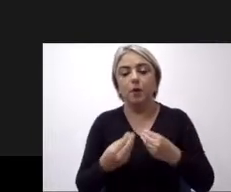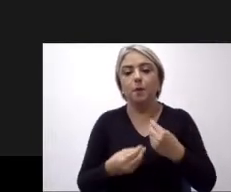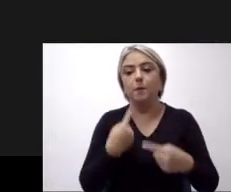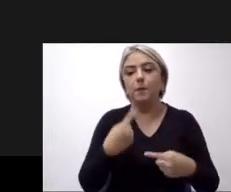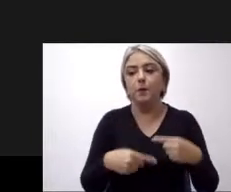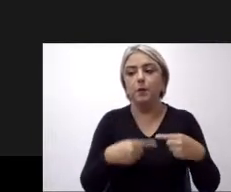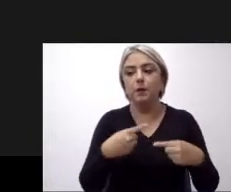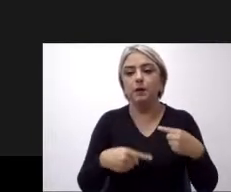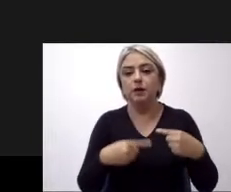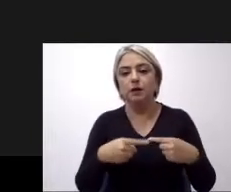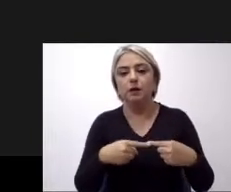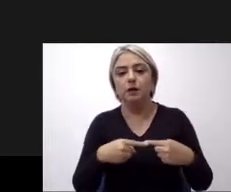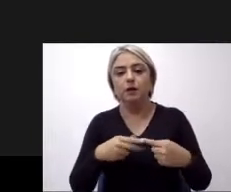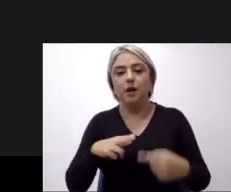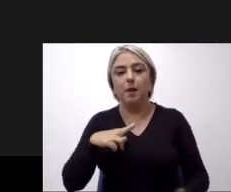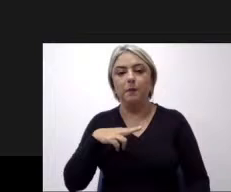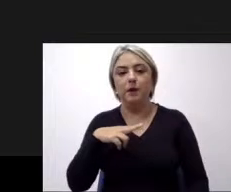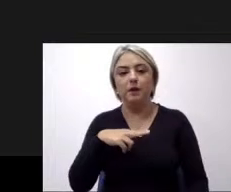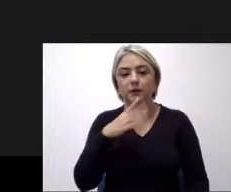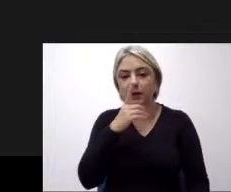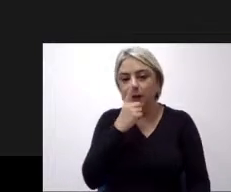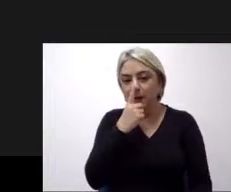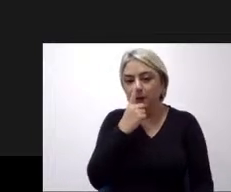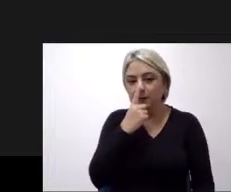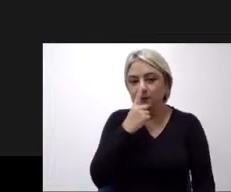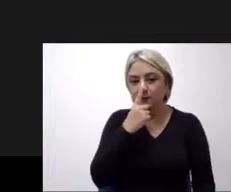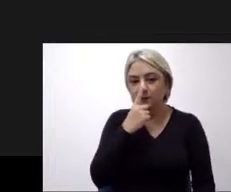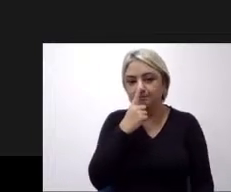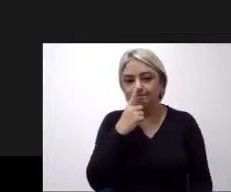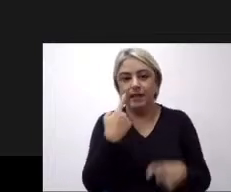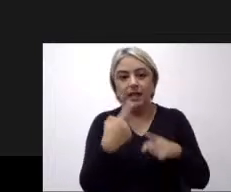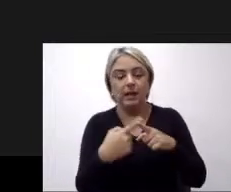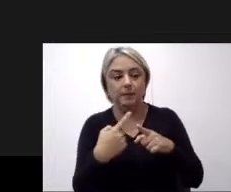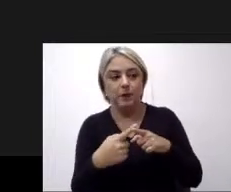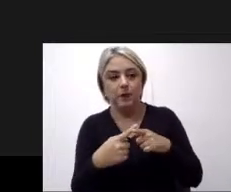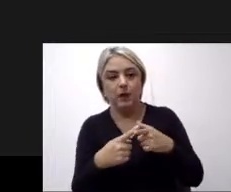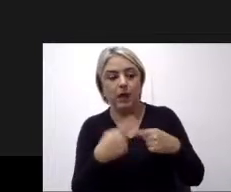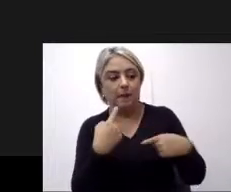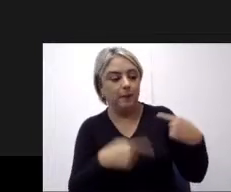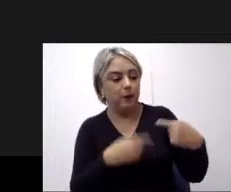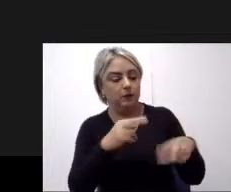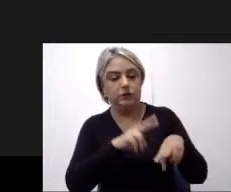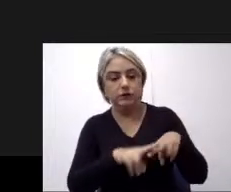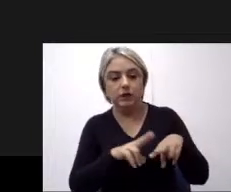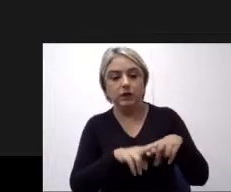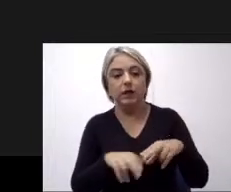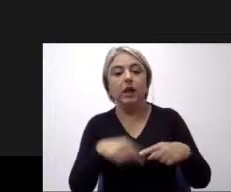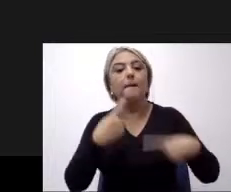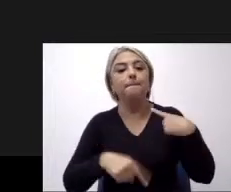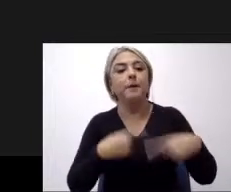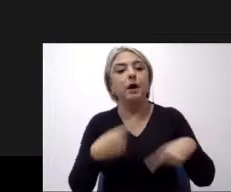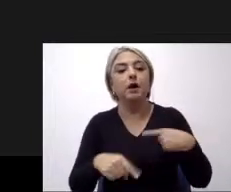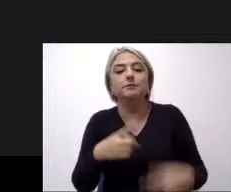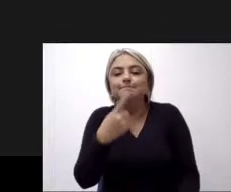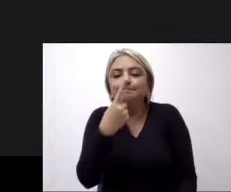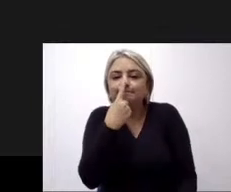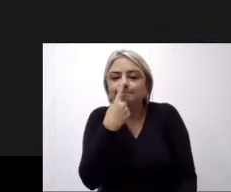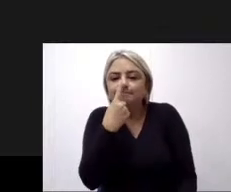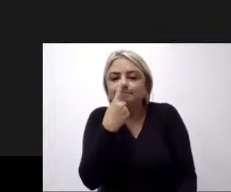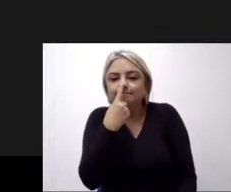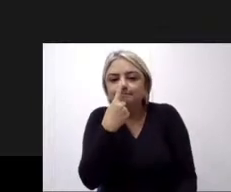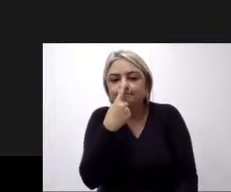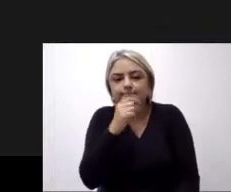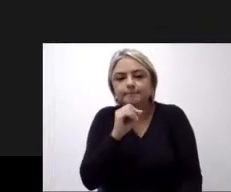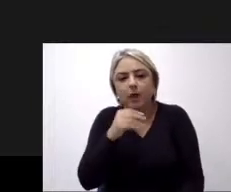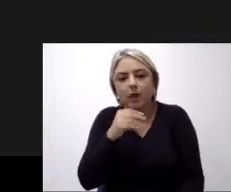Why can gender policies often be called policies of intimacy or private policies?